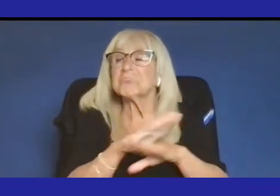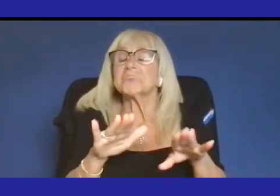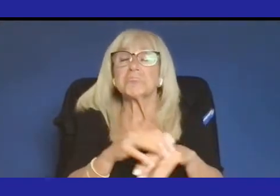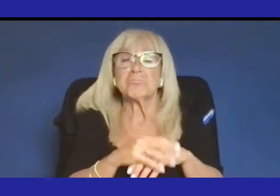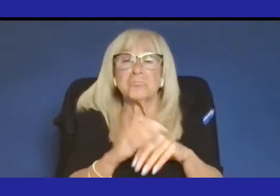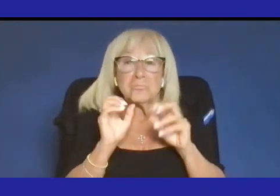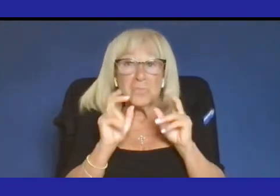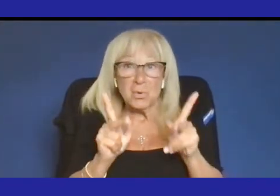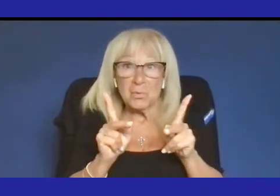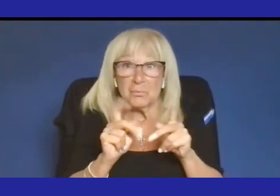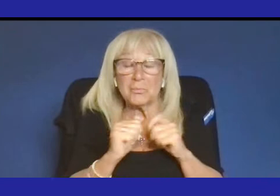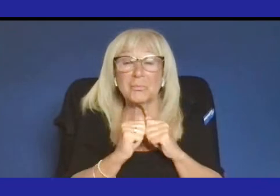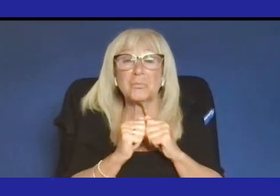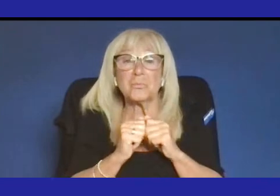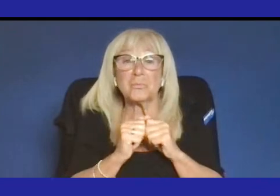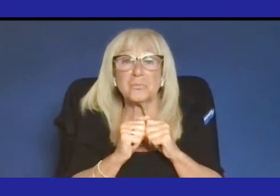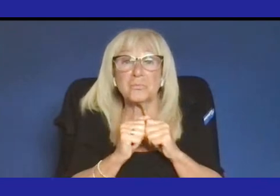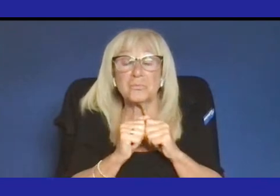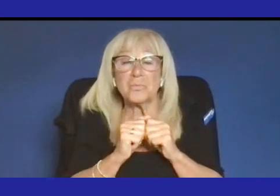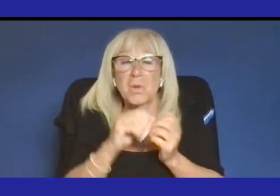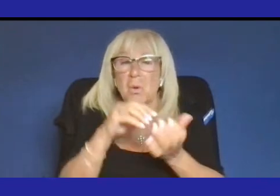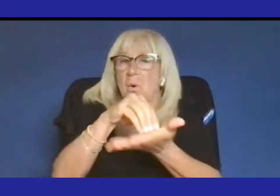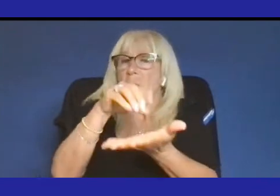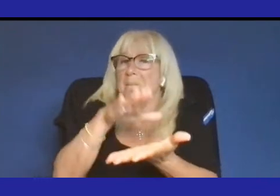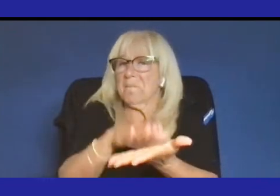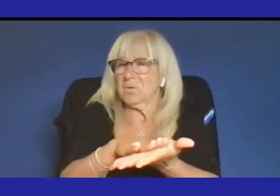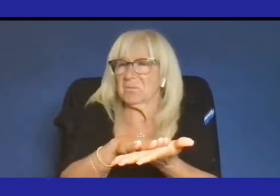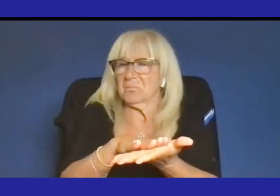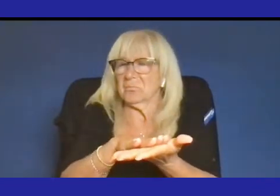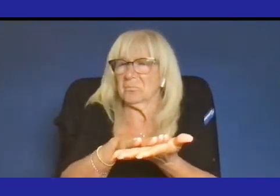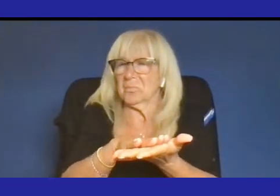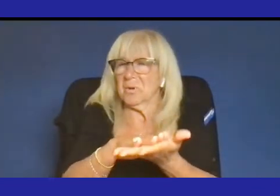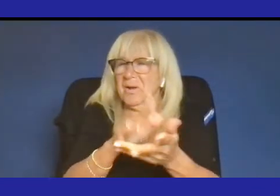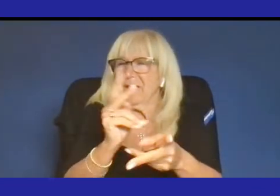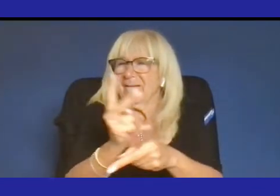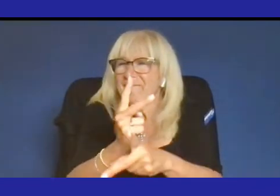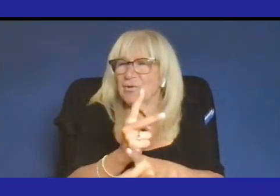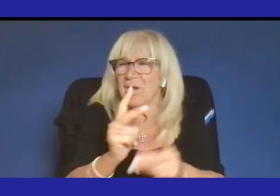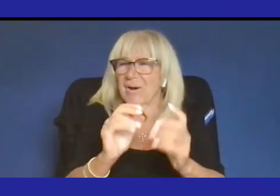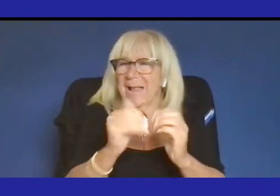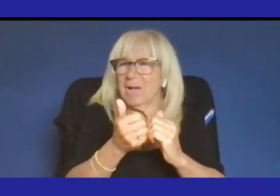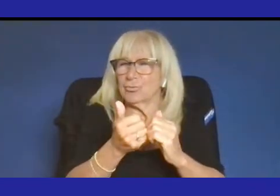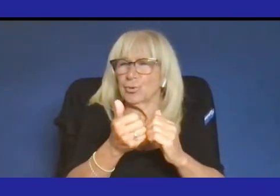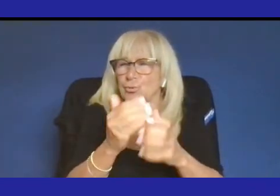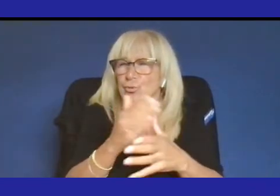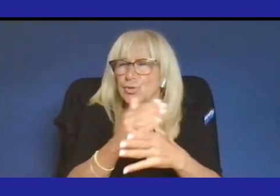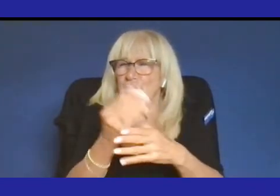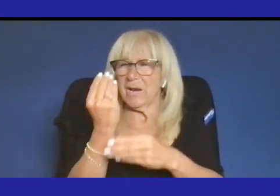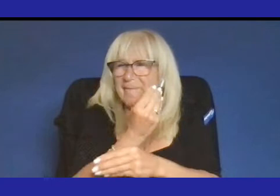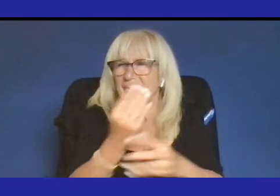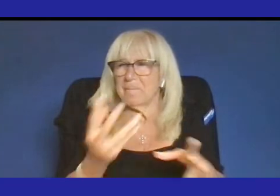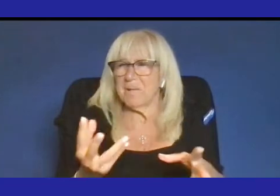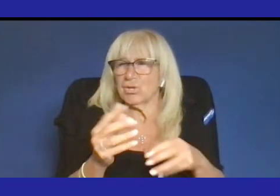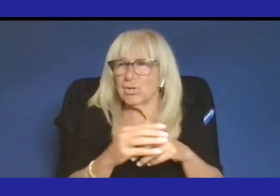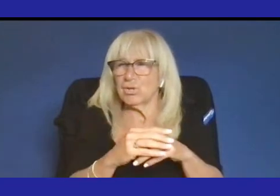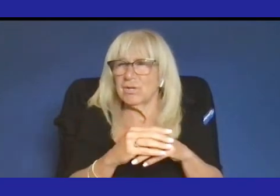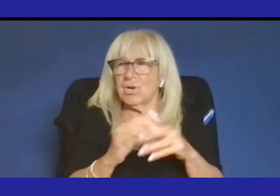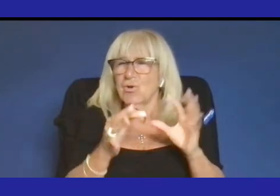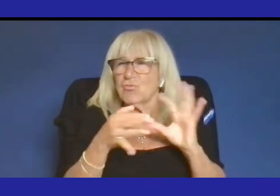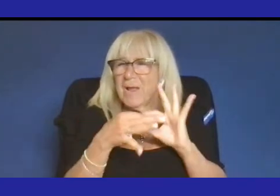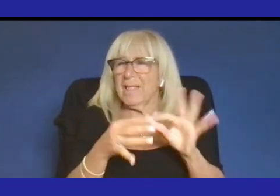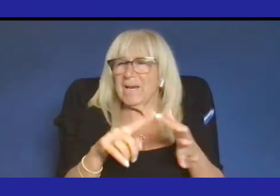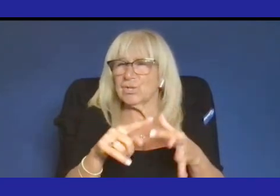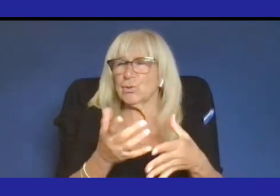And we'll make note that somehow, let's figure out a way to share some information yeah. connected to the master It'd planning be and interesting to